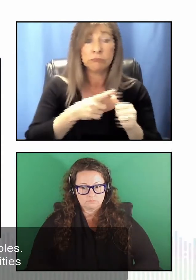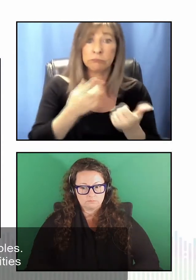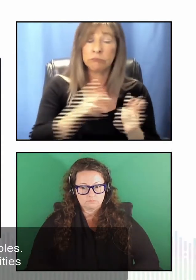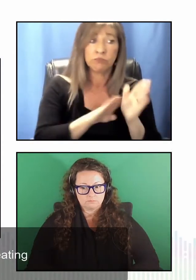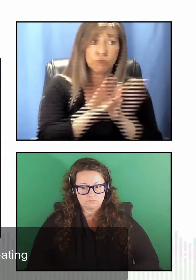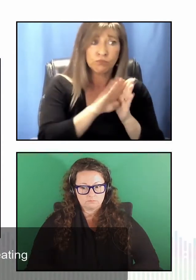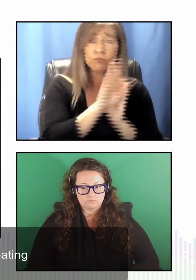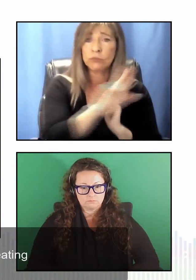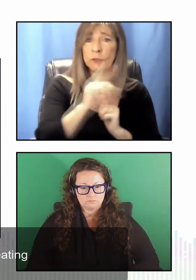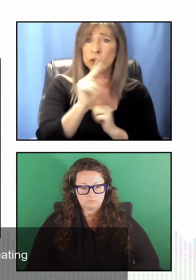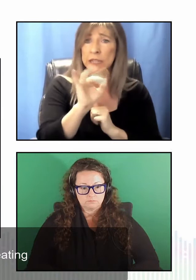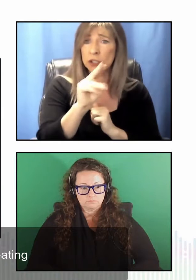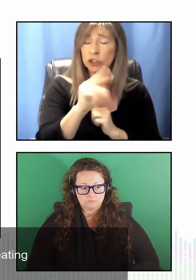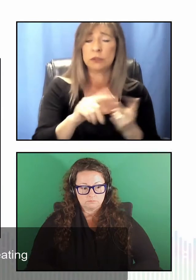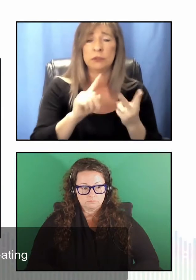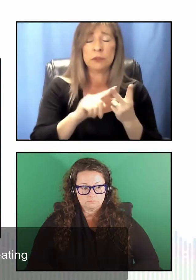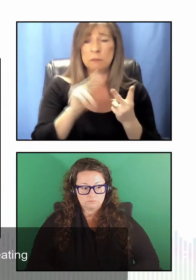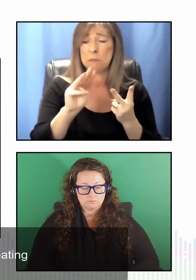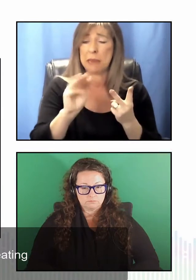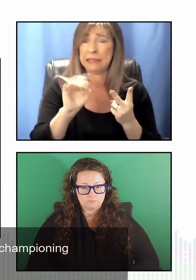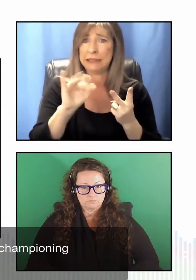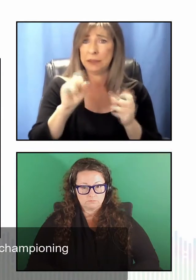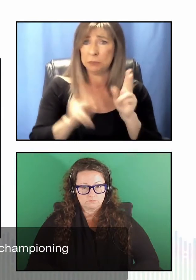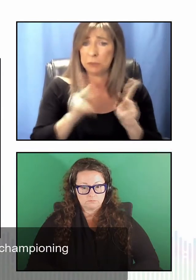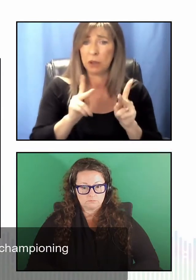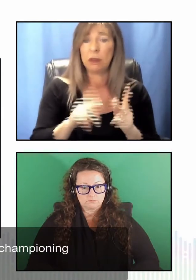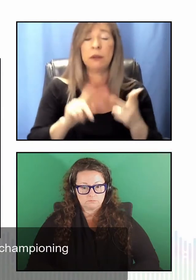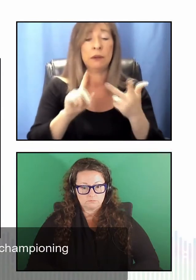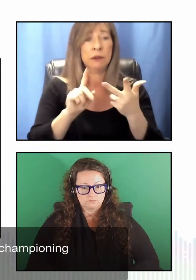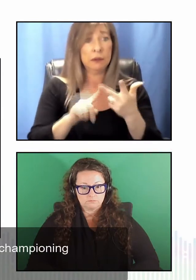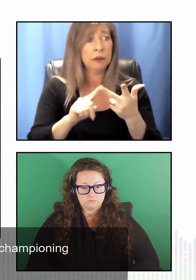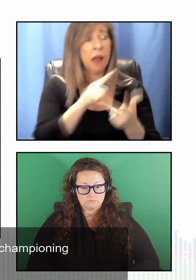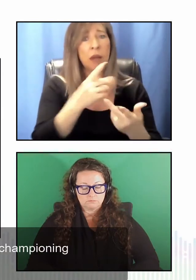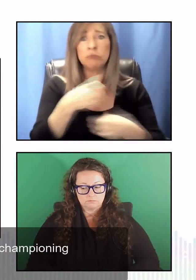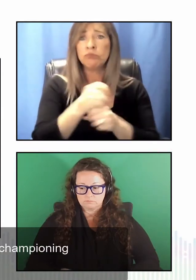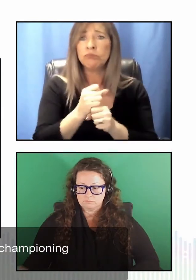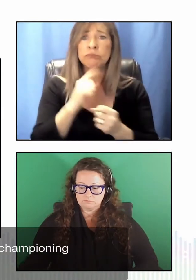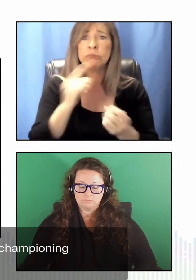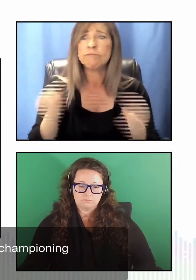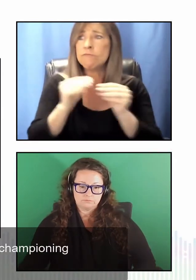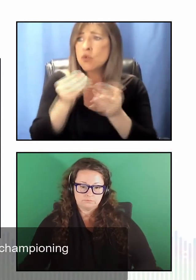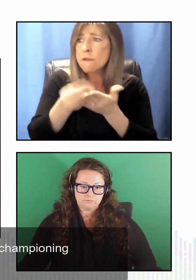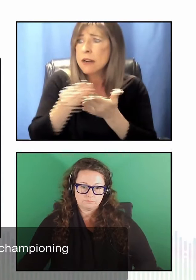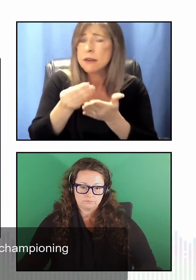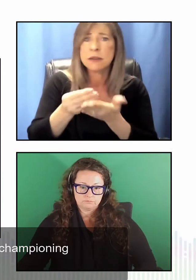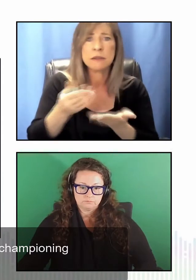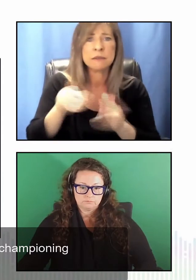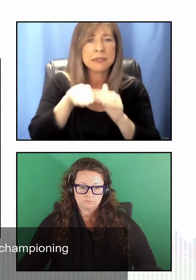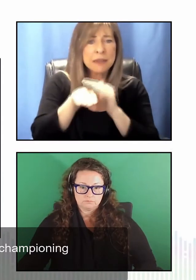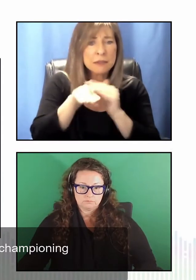research priorities of Indigenous peoples. Thirdly, creating greater funding accessibility. And fourthly, championing